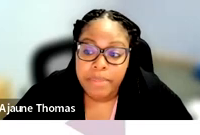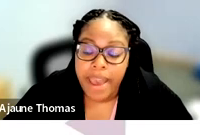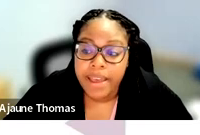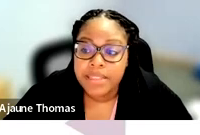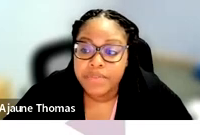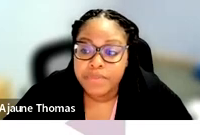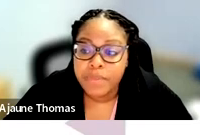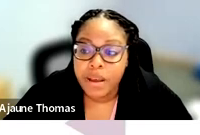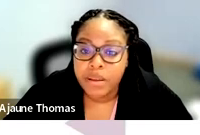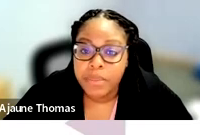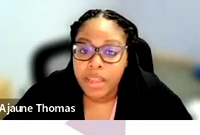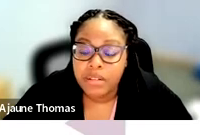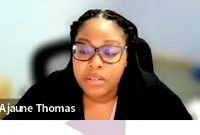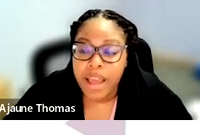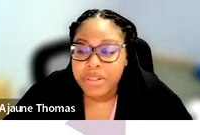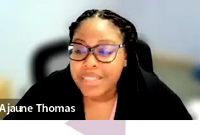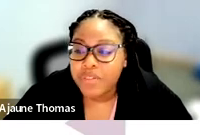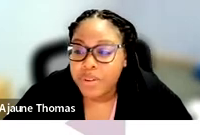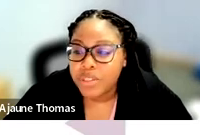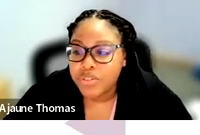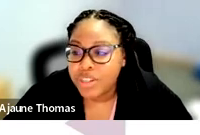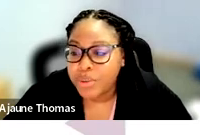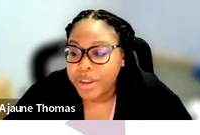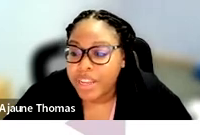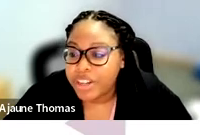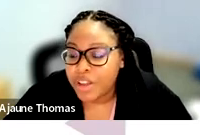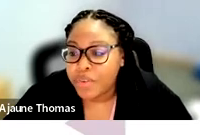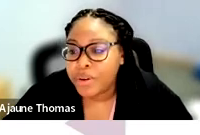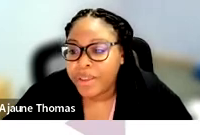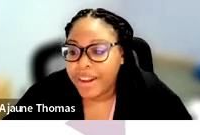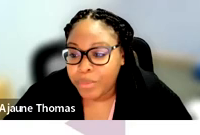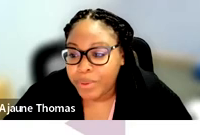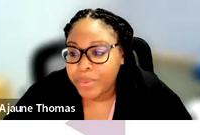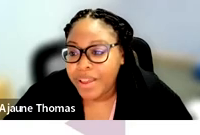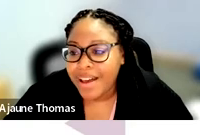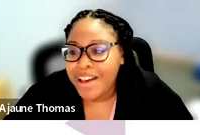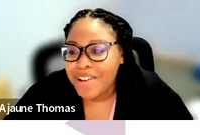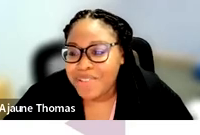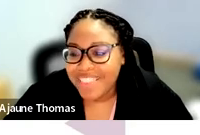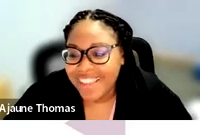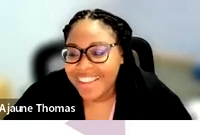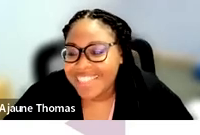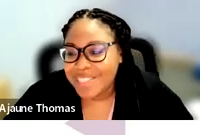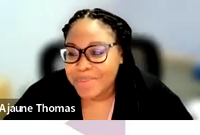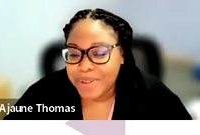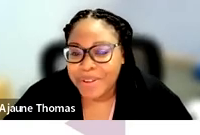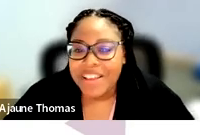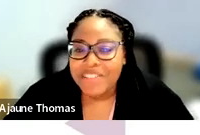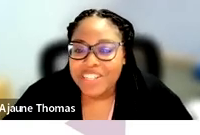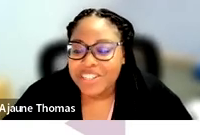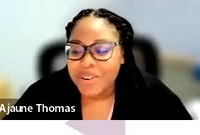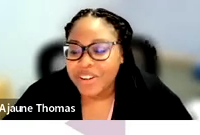tablets, iPads, and not really cell phones. Usually you bring in your cell phone and we can help you with the